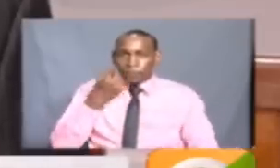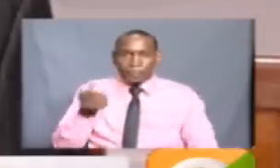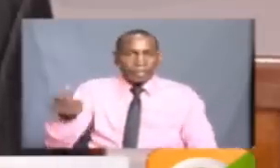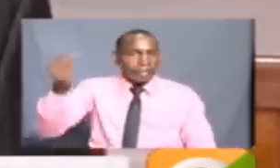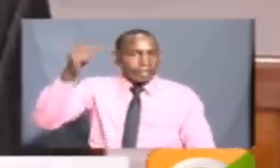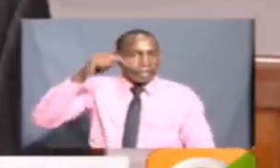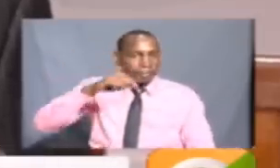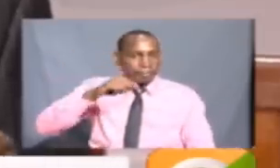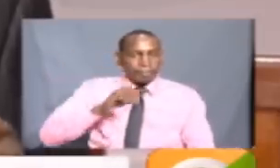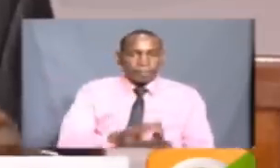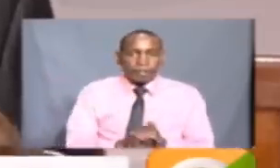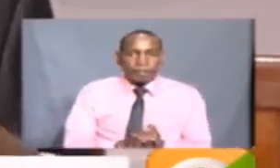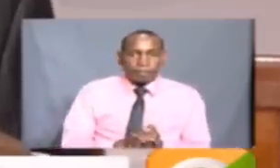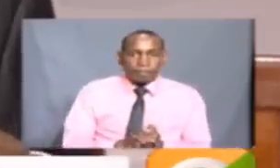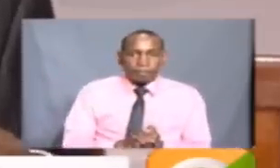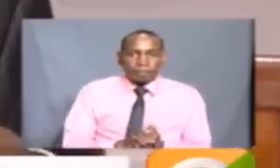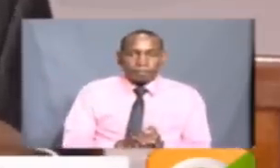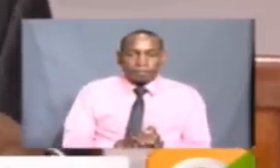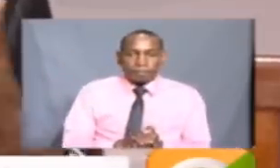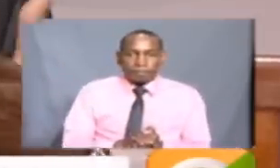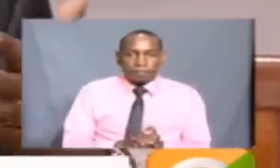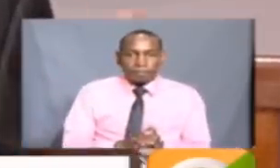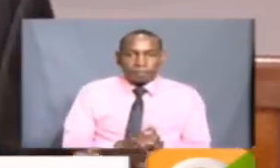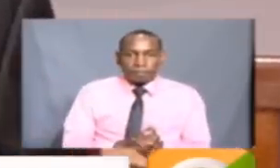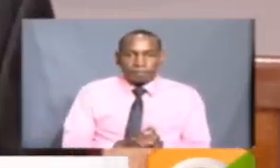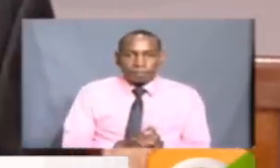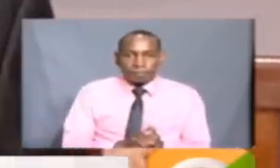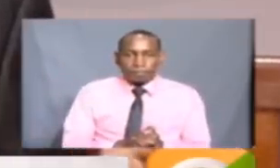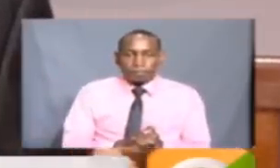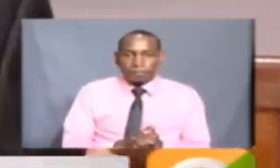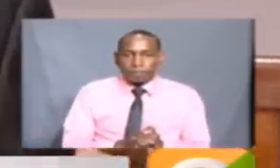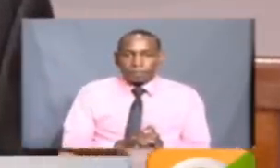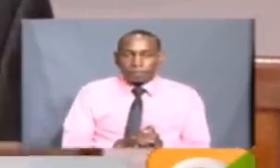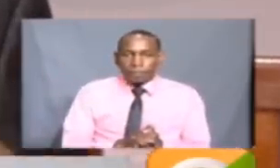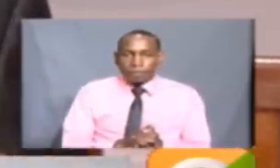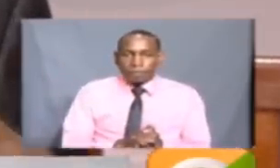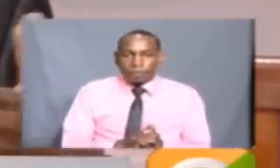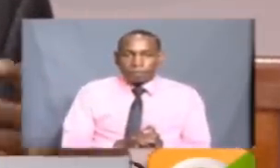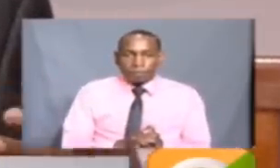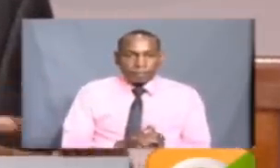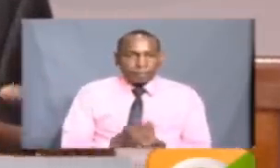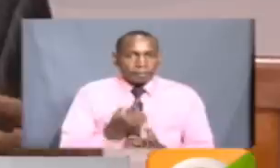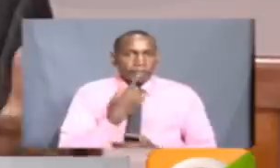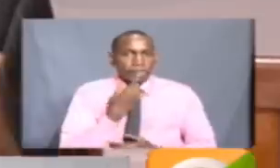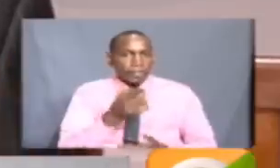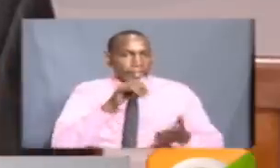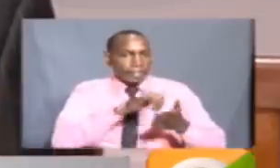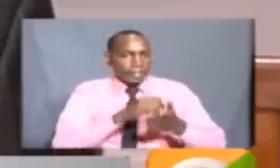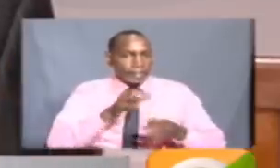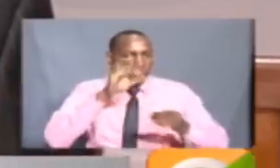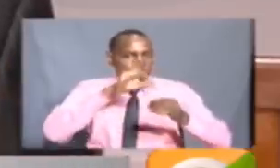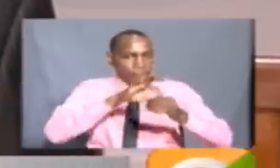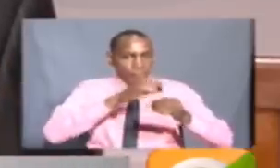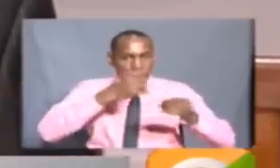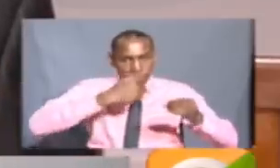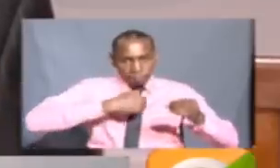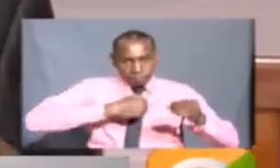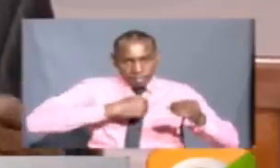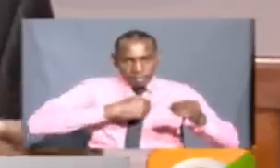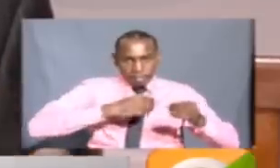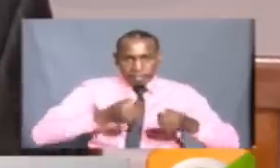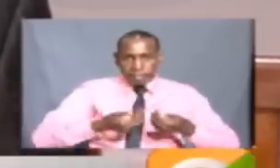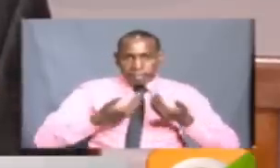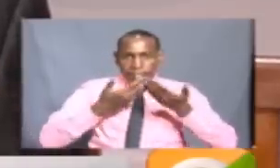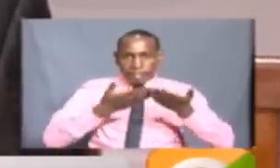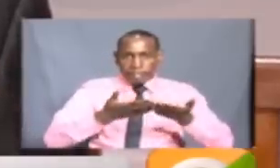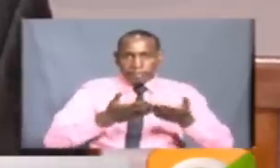come and sold themselves to you, told you that you should vote for them, and they have given